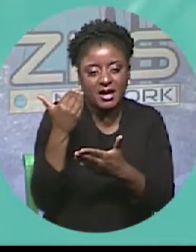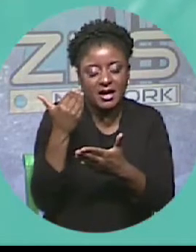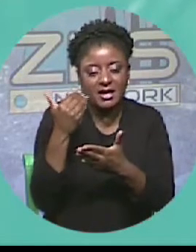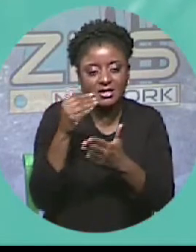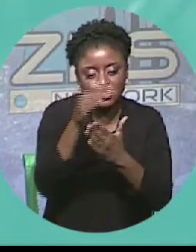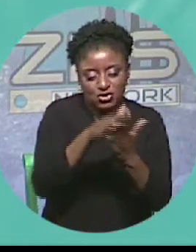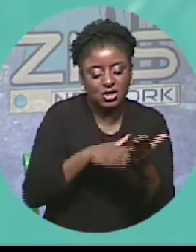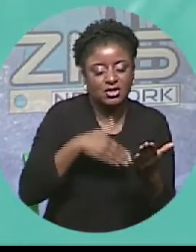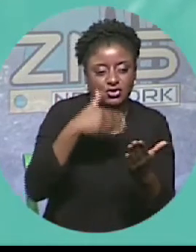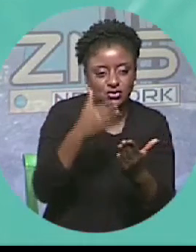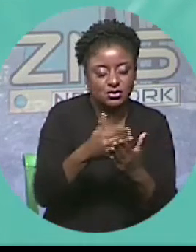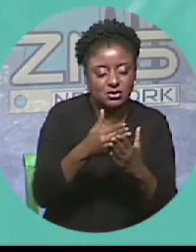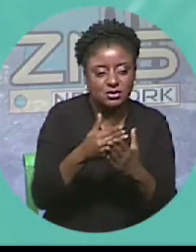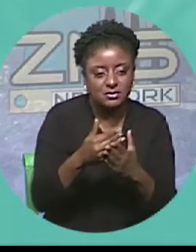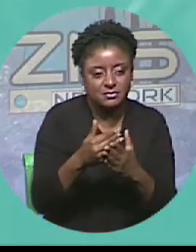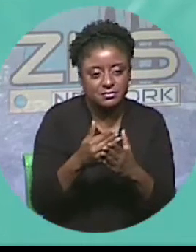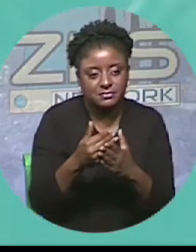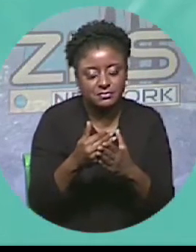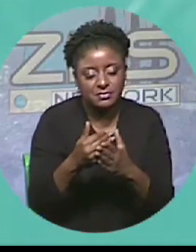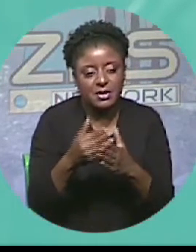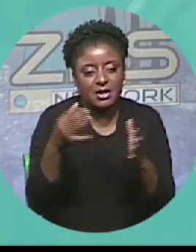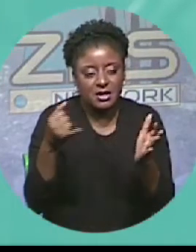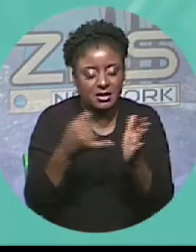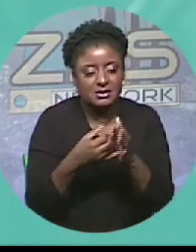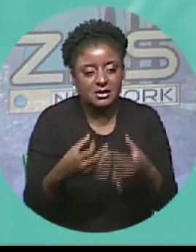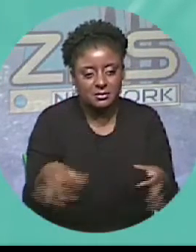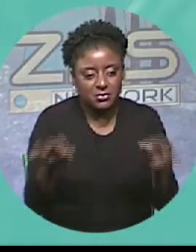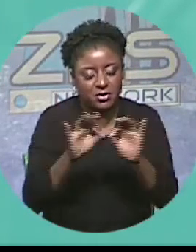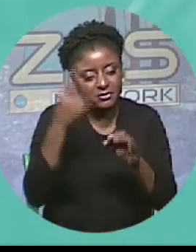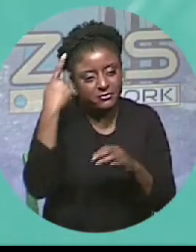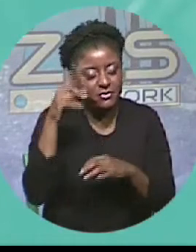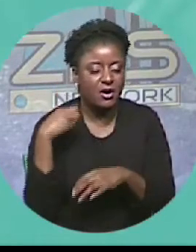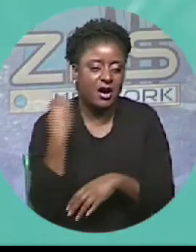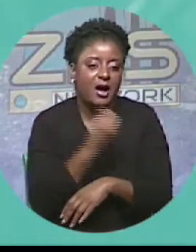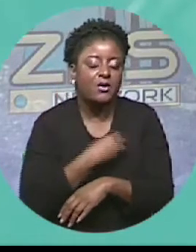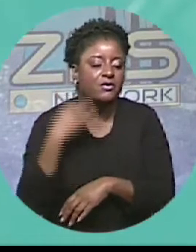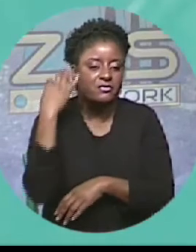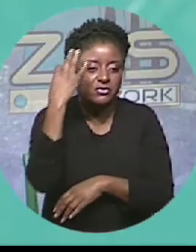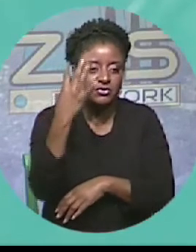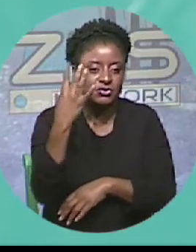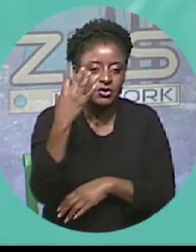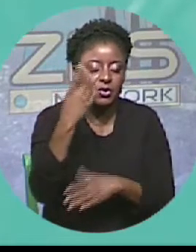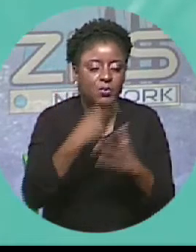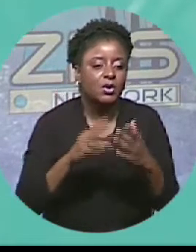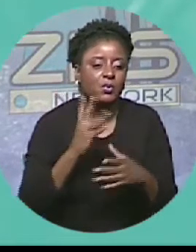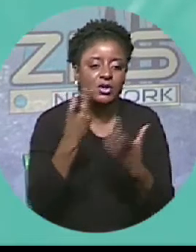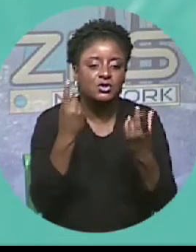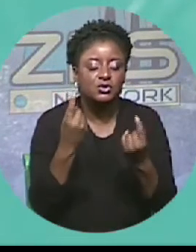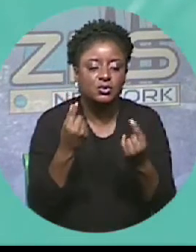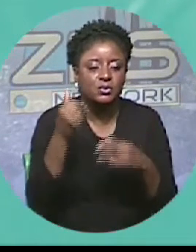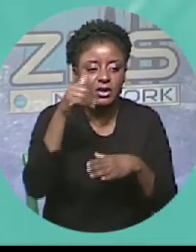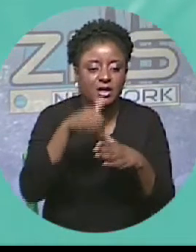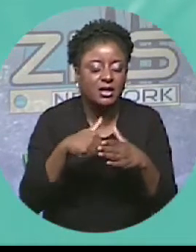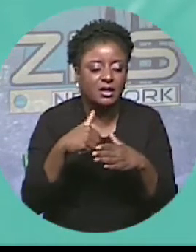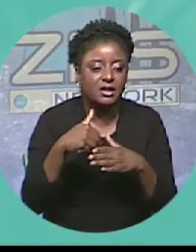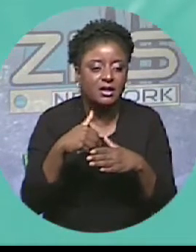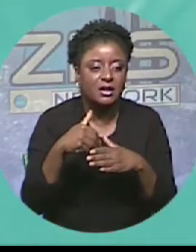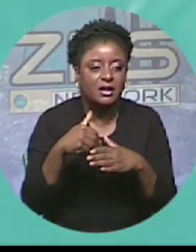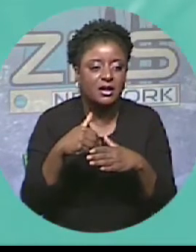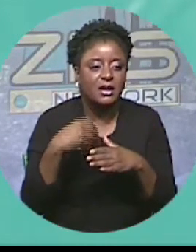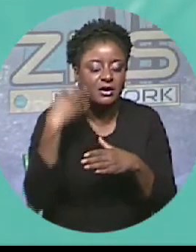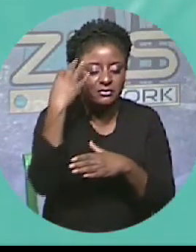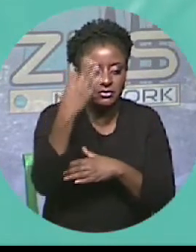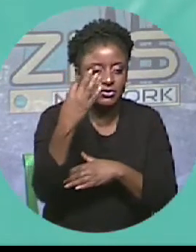important both for our past and our future, because what we do in our present sometimes corrects